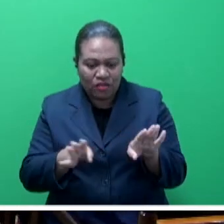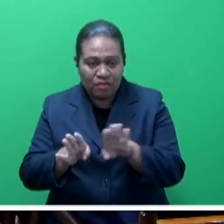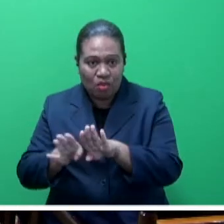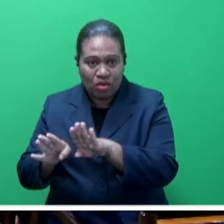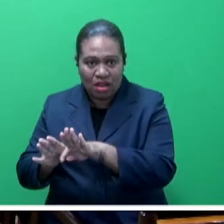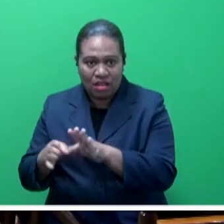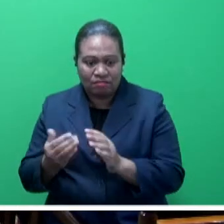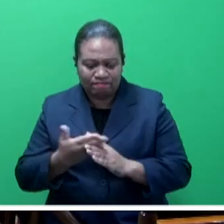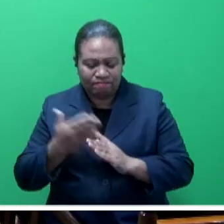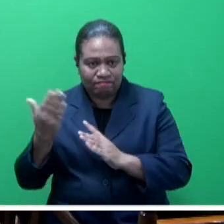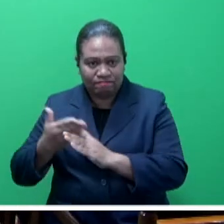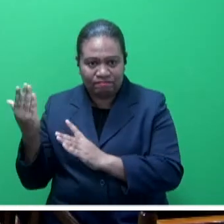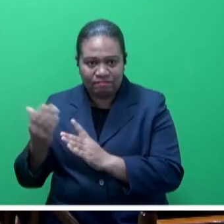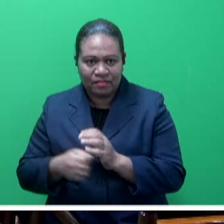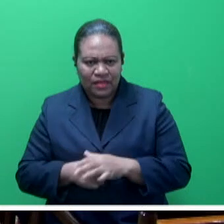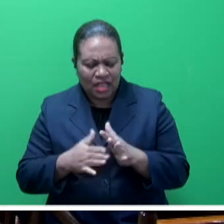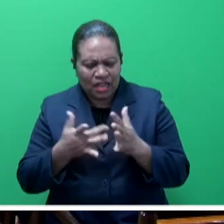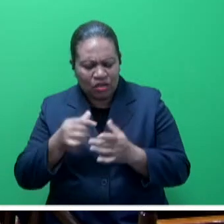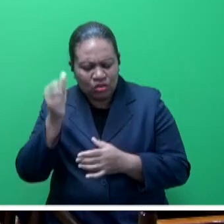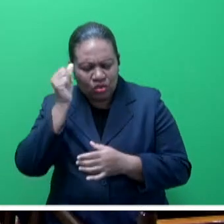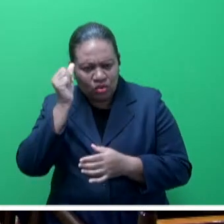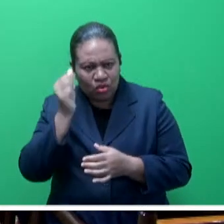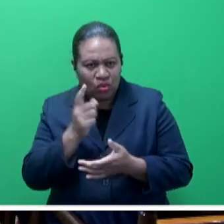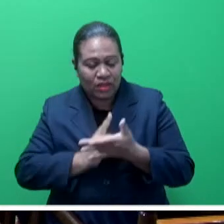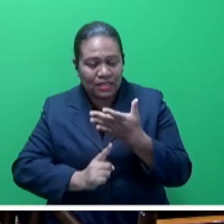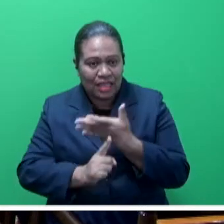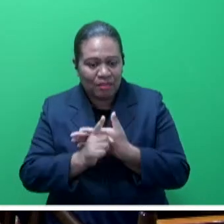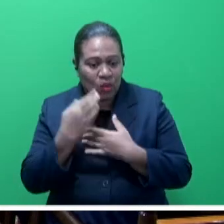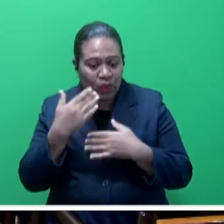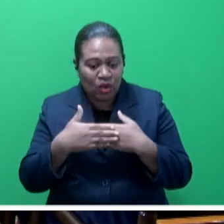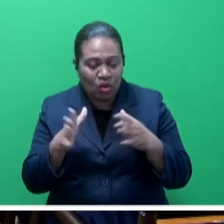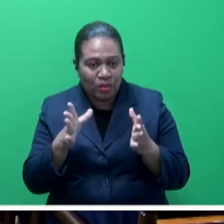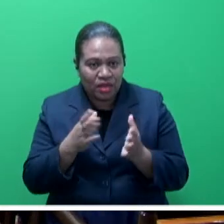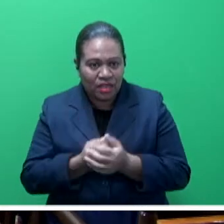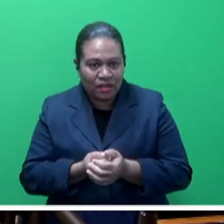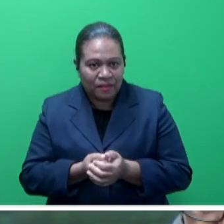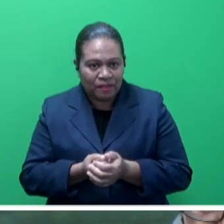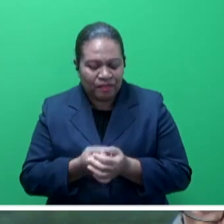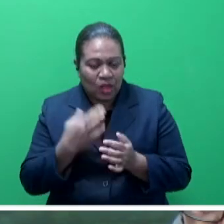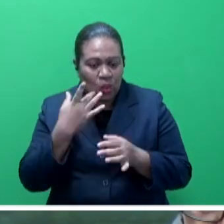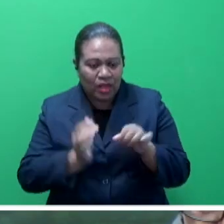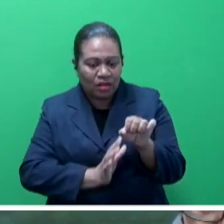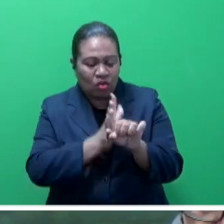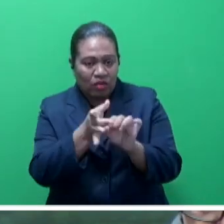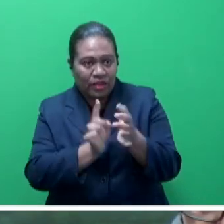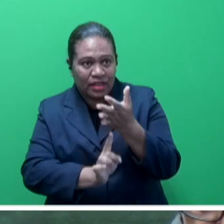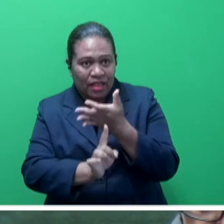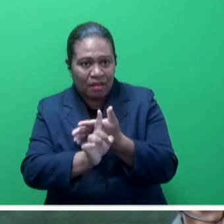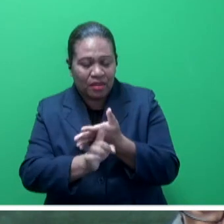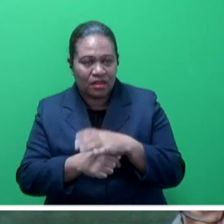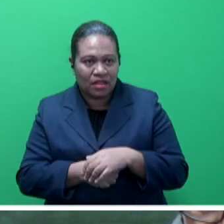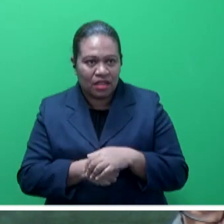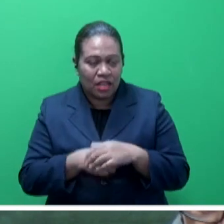understand what actually happened to the economy with the closure of the borders. Mr. Speaker, sir, as we know that prior to COVID-19, the